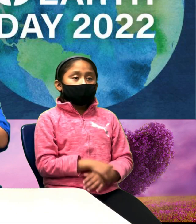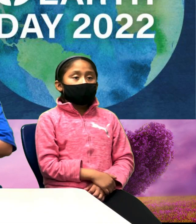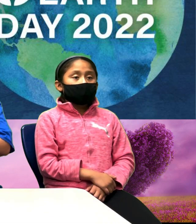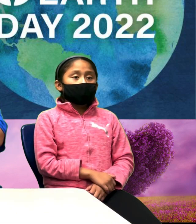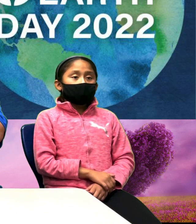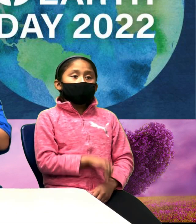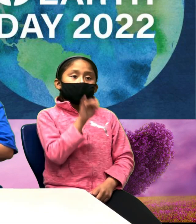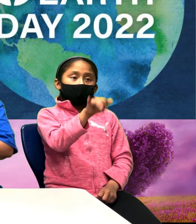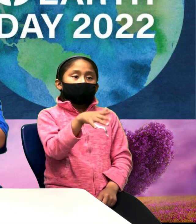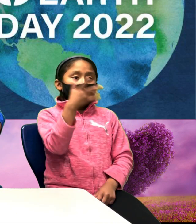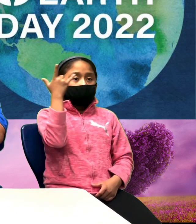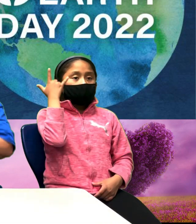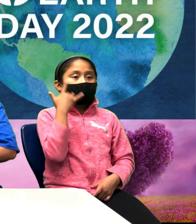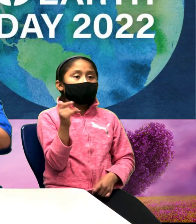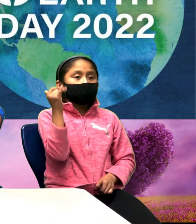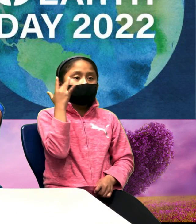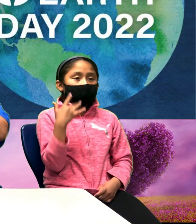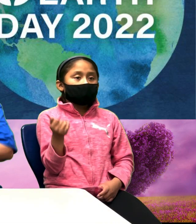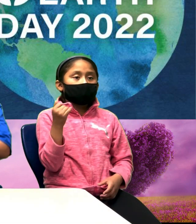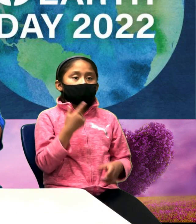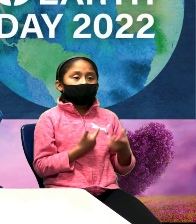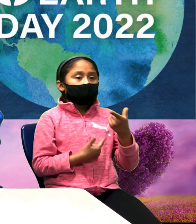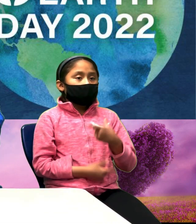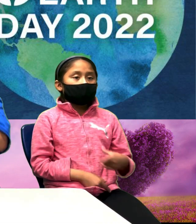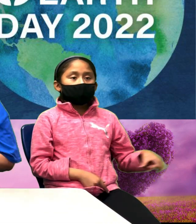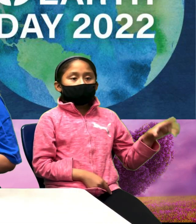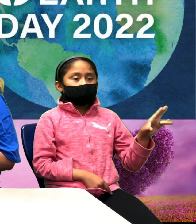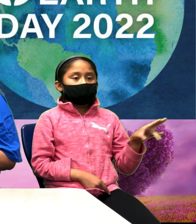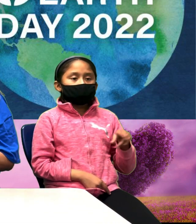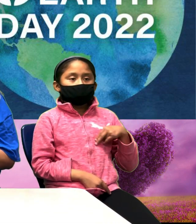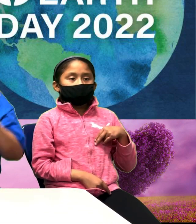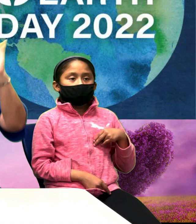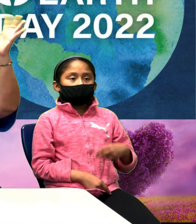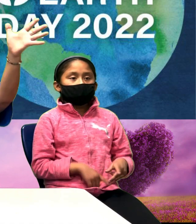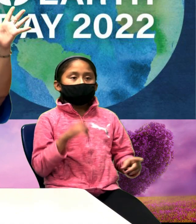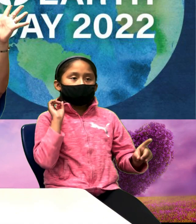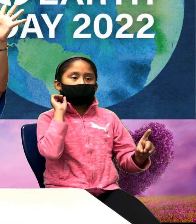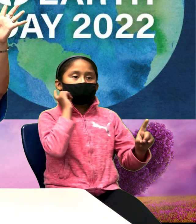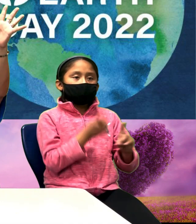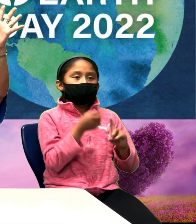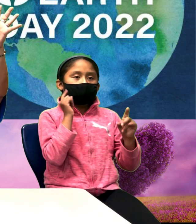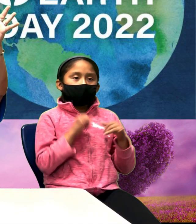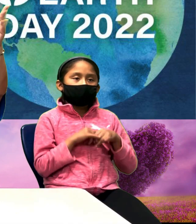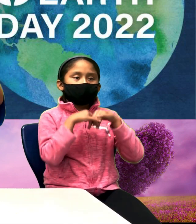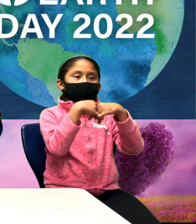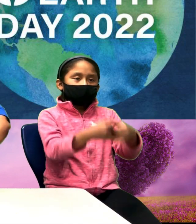the California Green Ribbon Award.